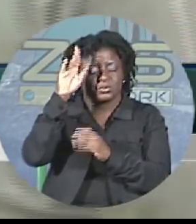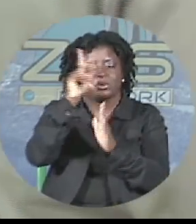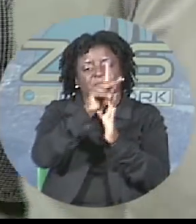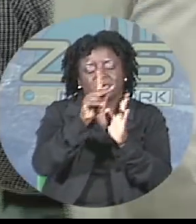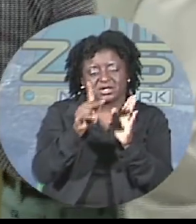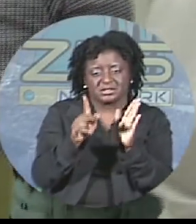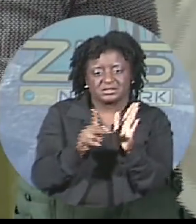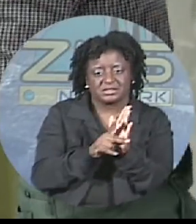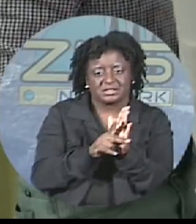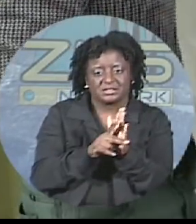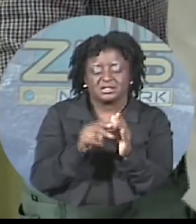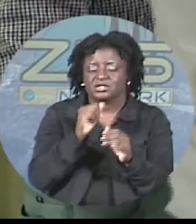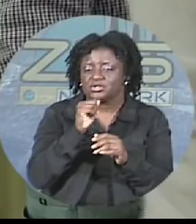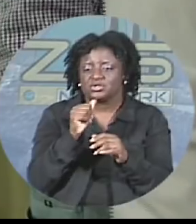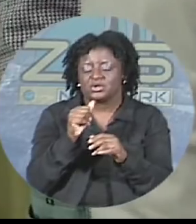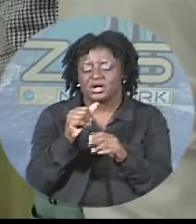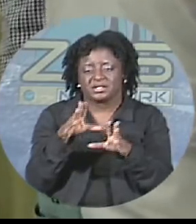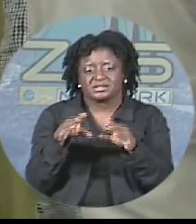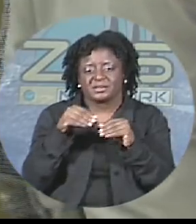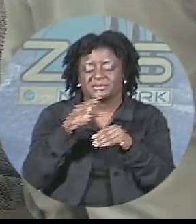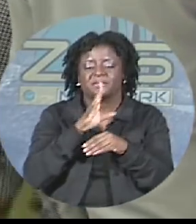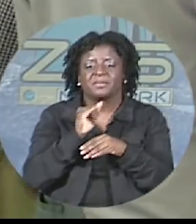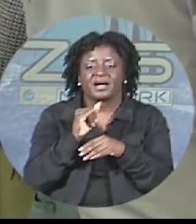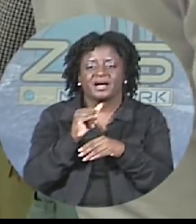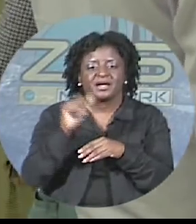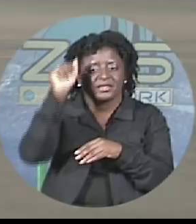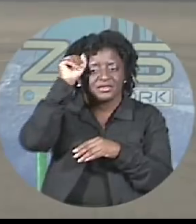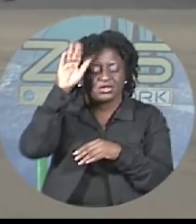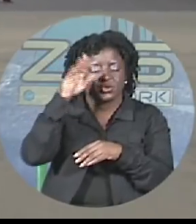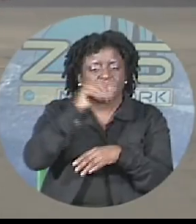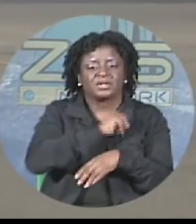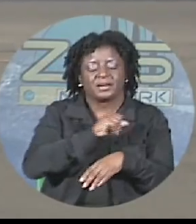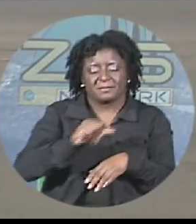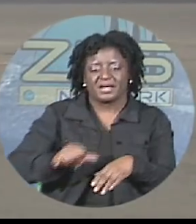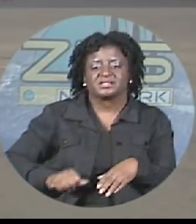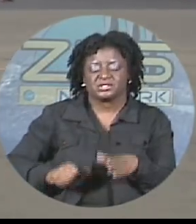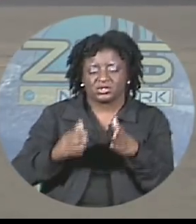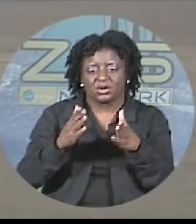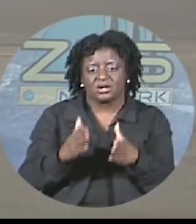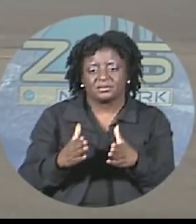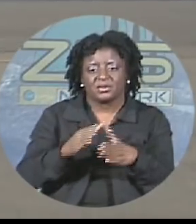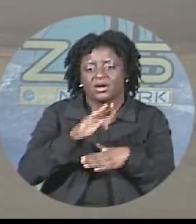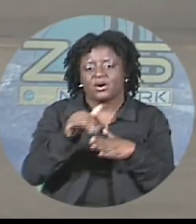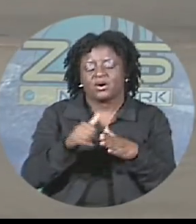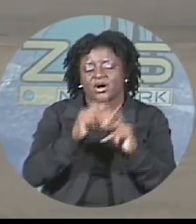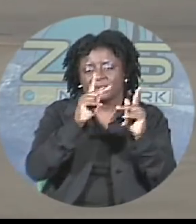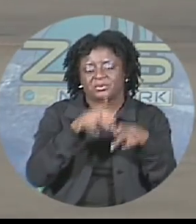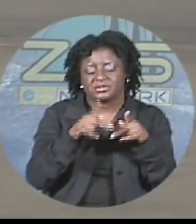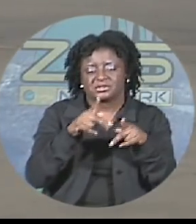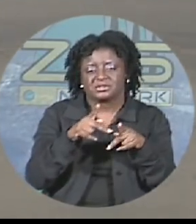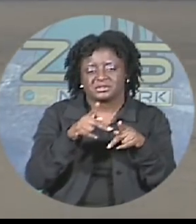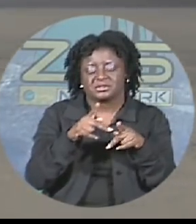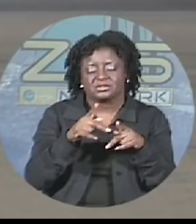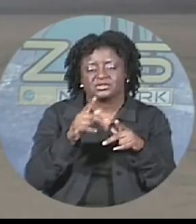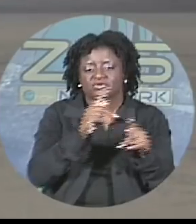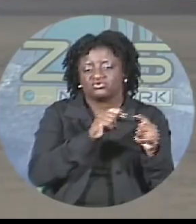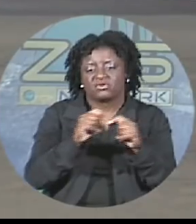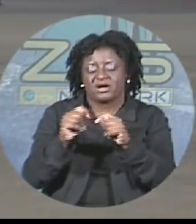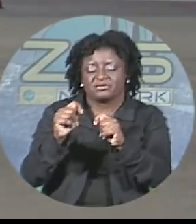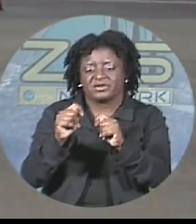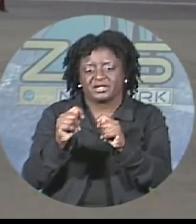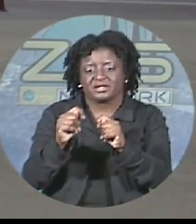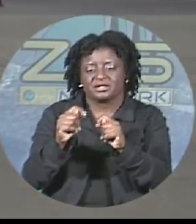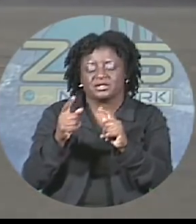Walter. Under the new policy, all categories of travel from the U.S. to Cuba will be subject to an audit, and